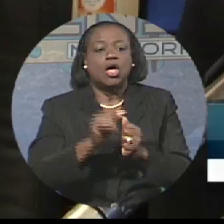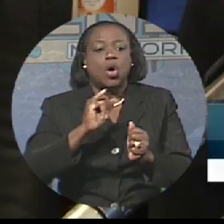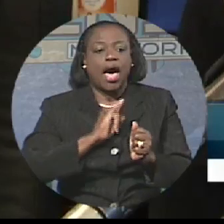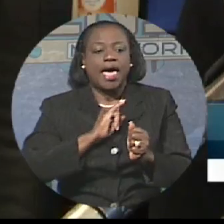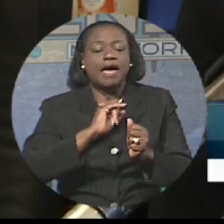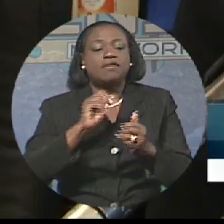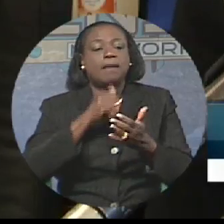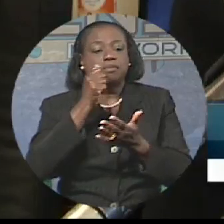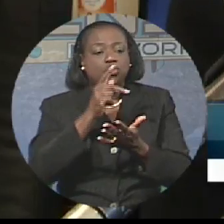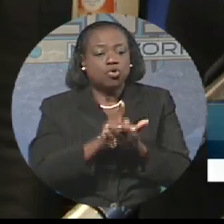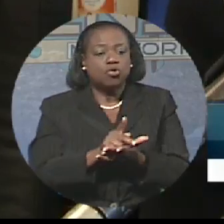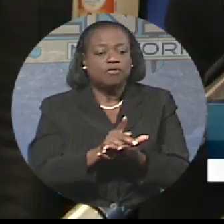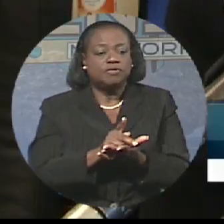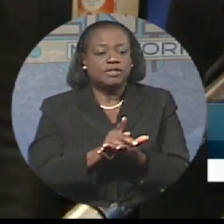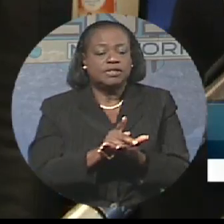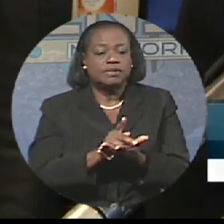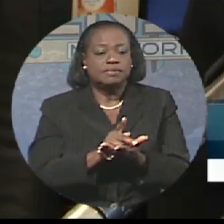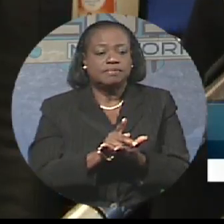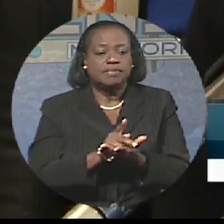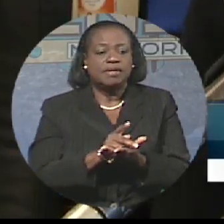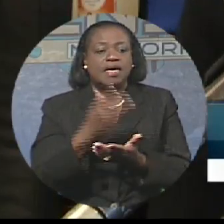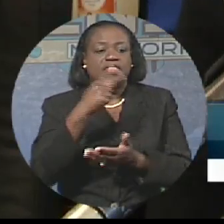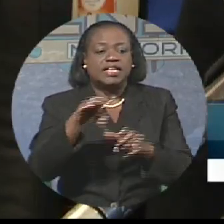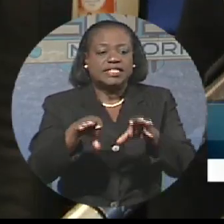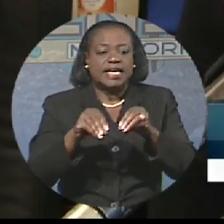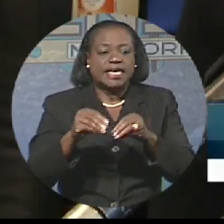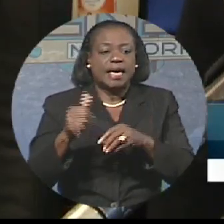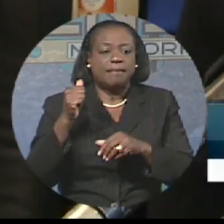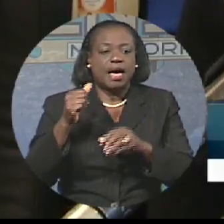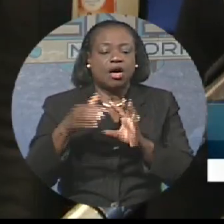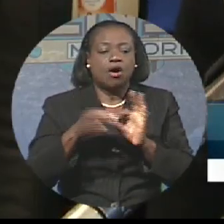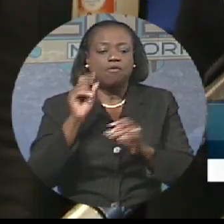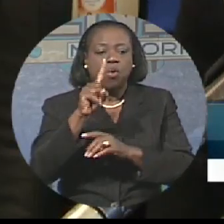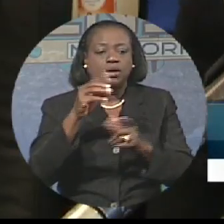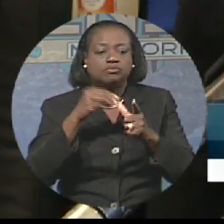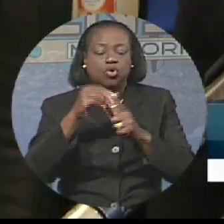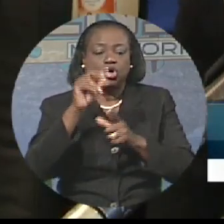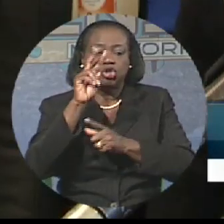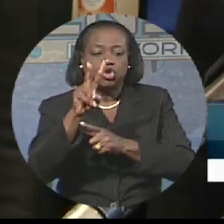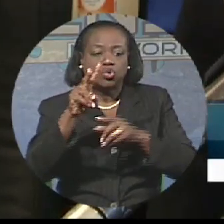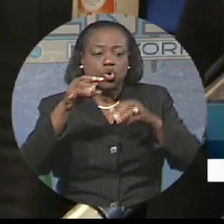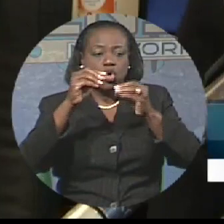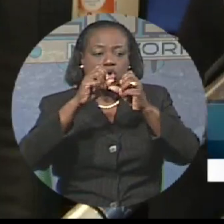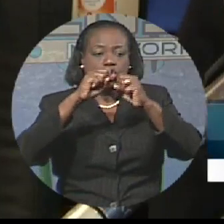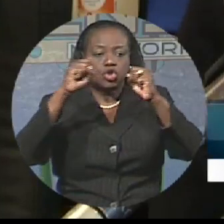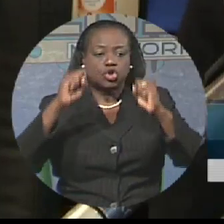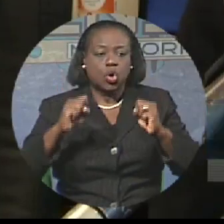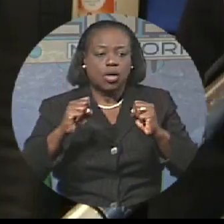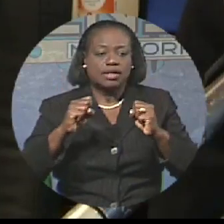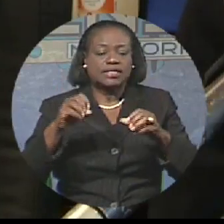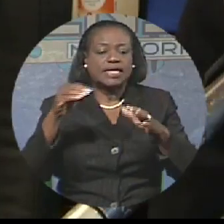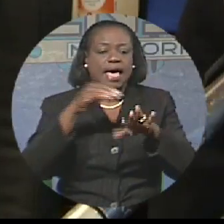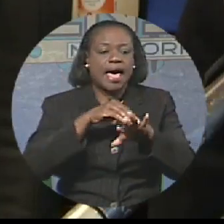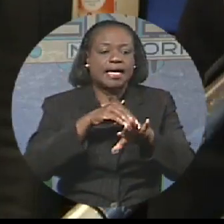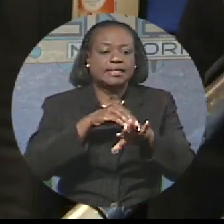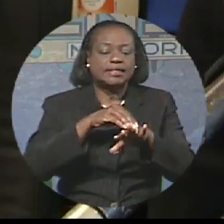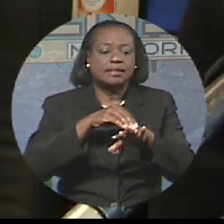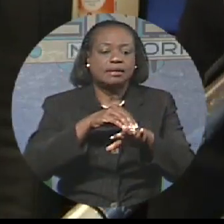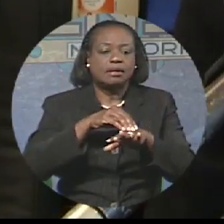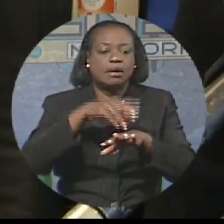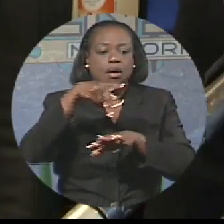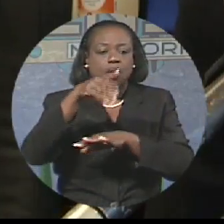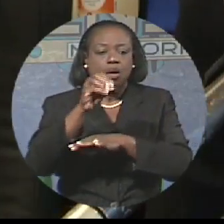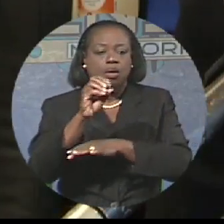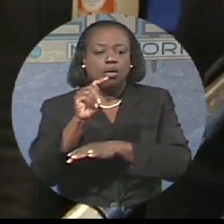approved the taking back of one or two stalls at Porter's Key because